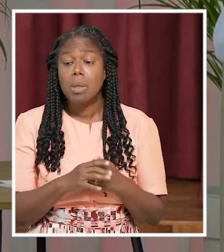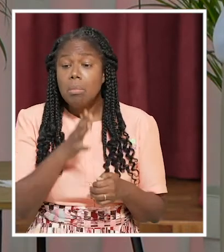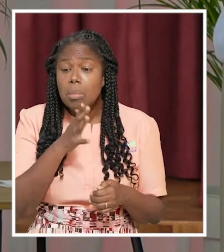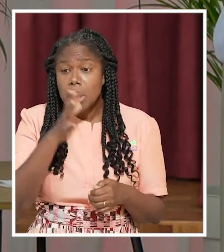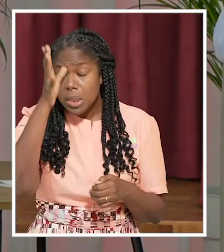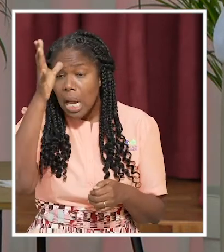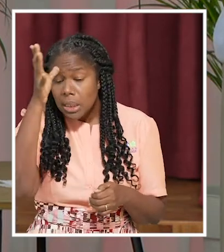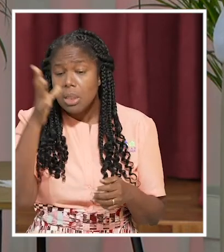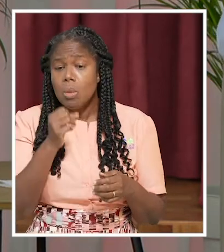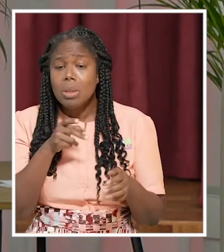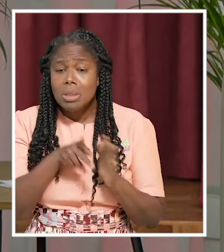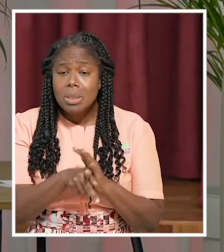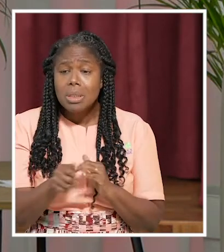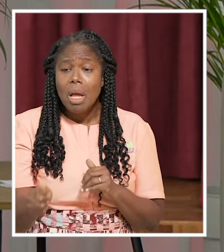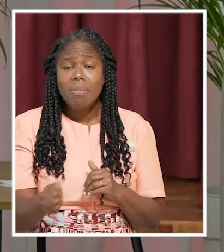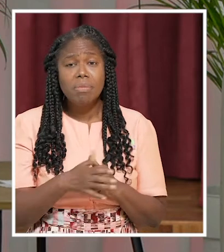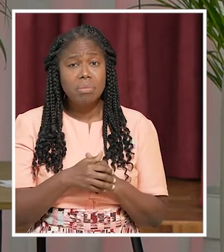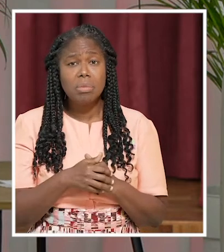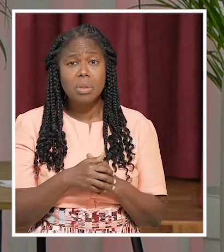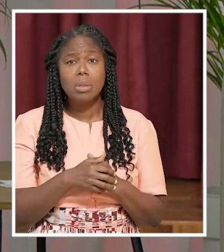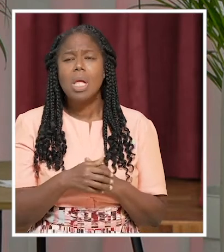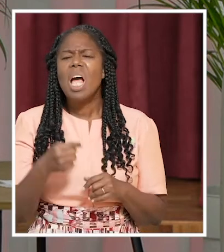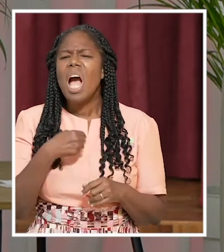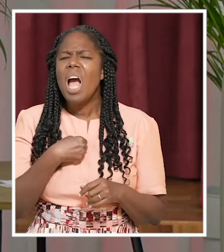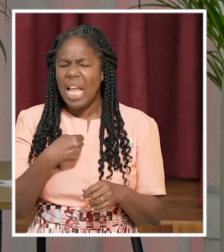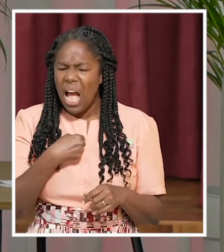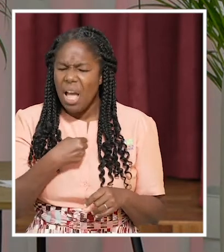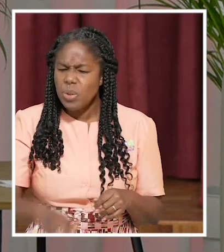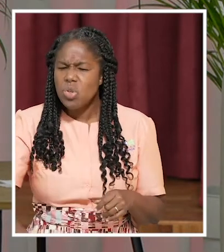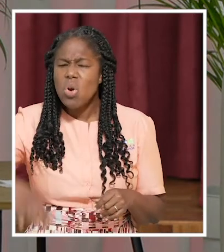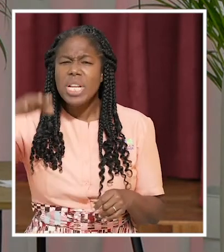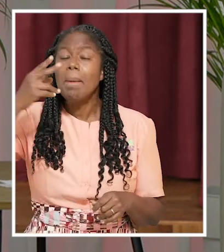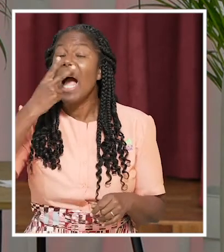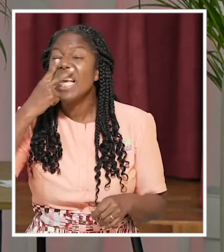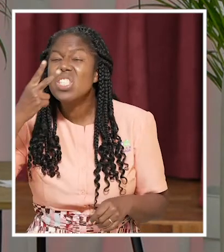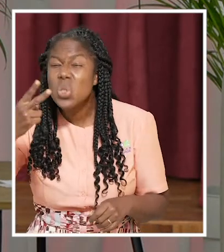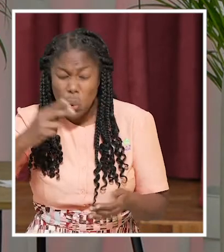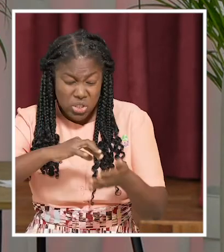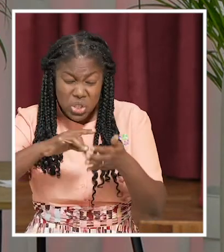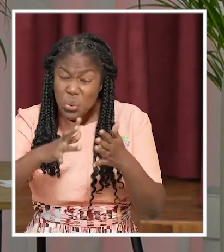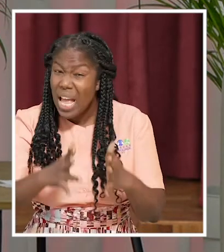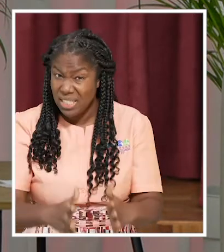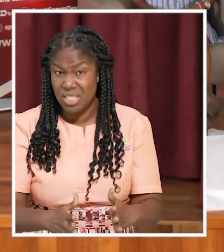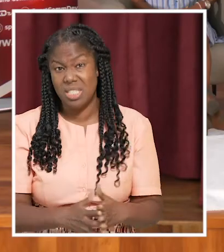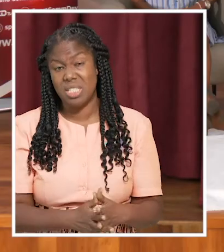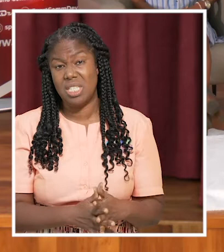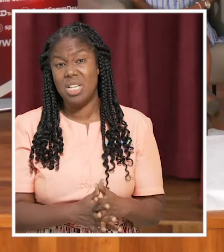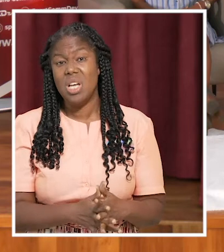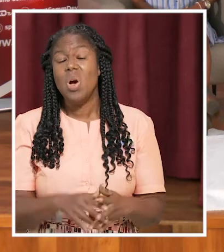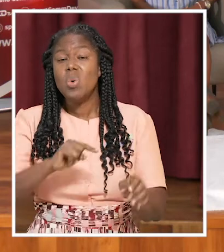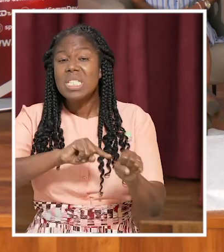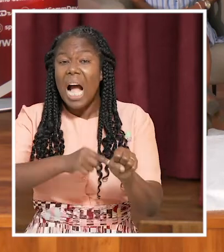growing up too, I saw some students, they started cutting themselves. So I'm not sure if any parents have seen this trend in the household where some of the